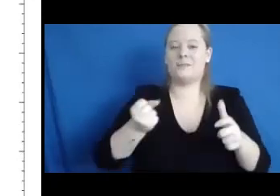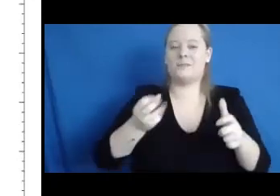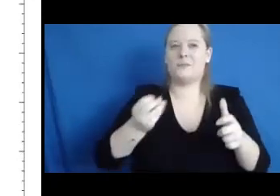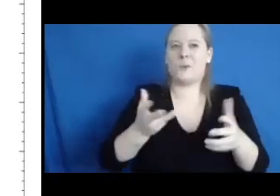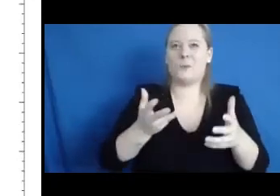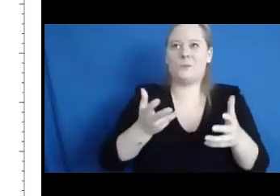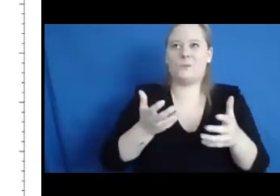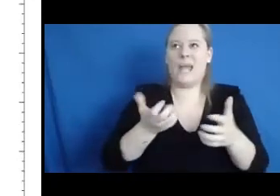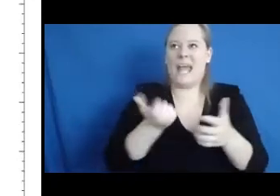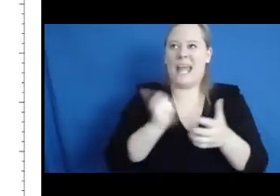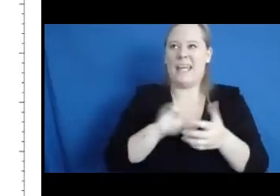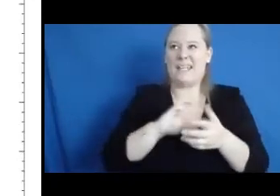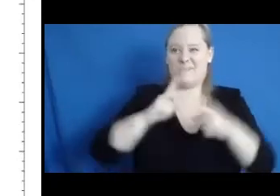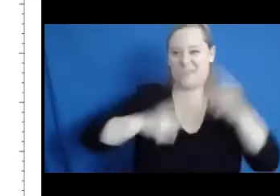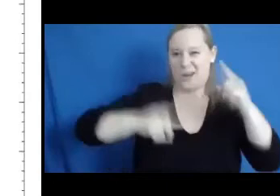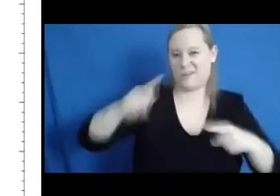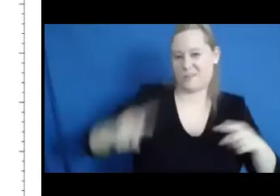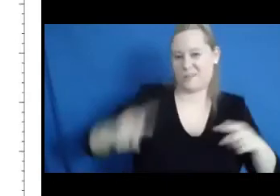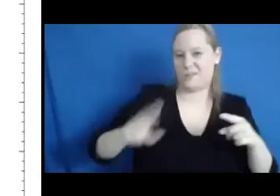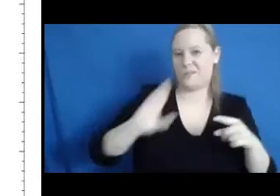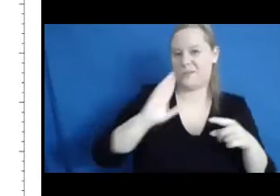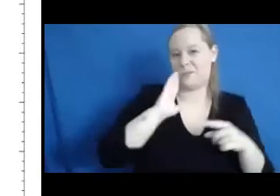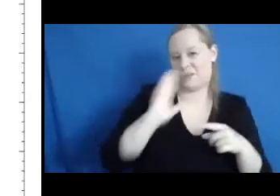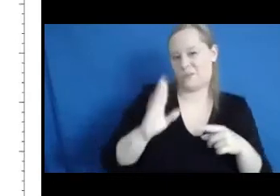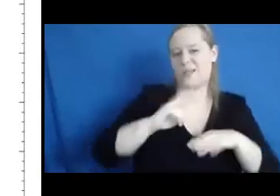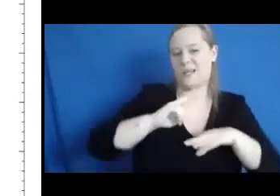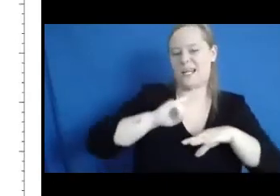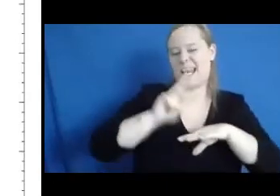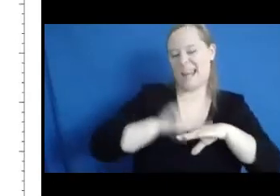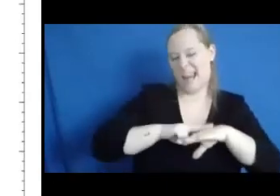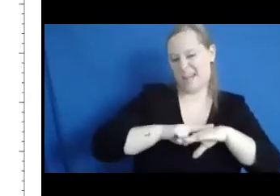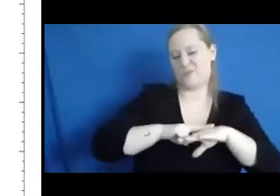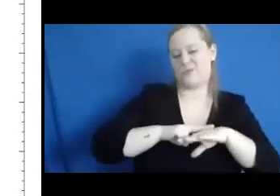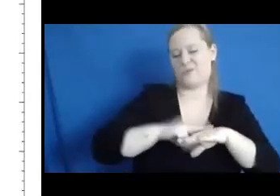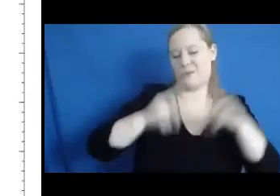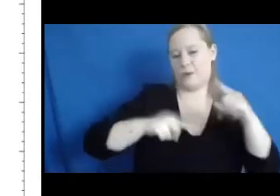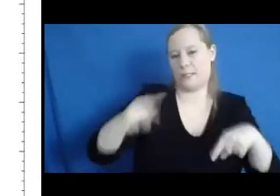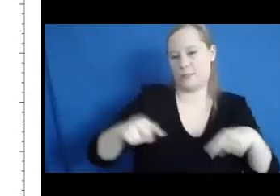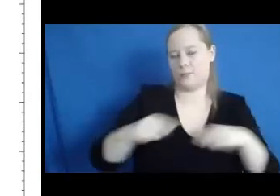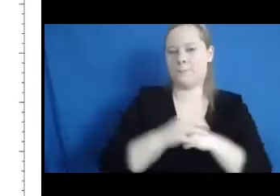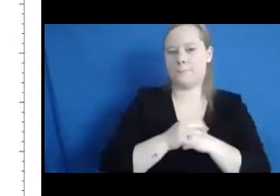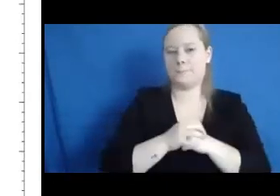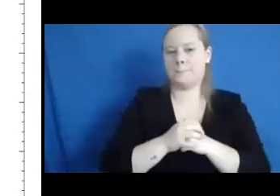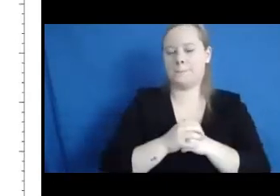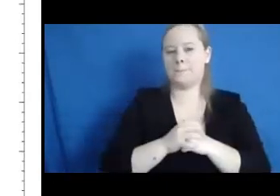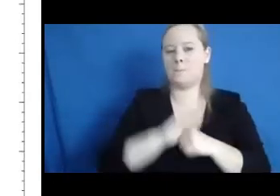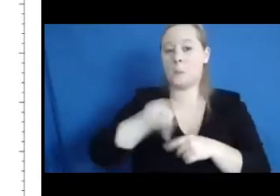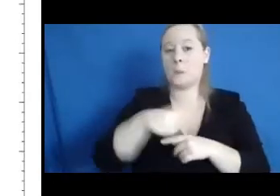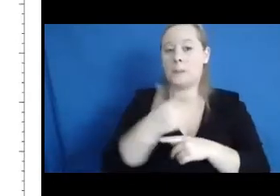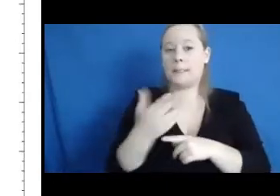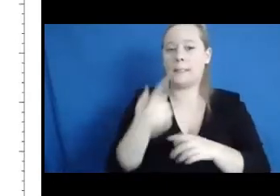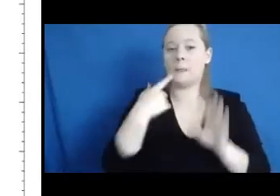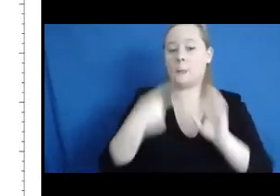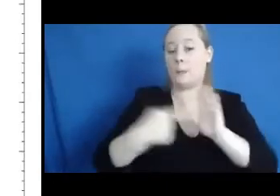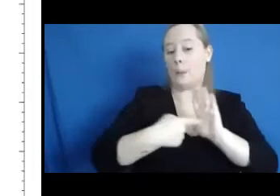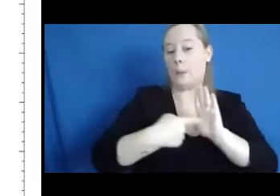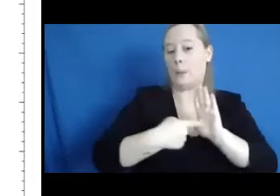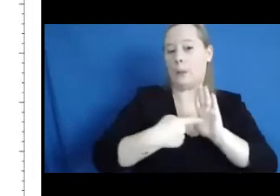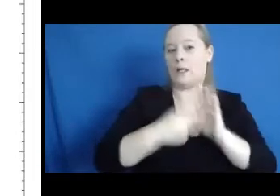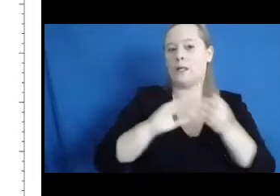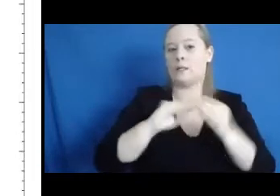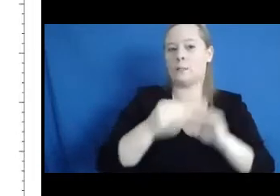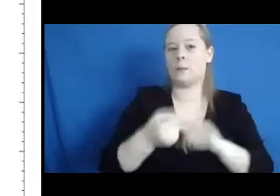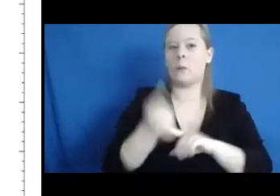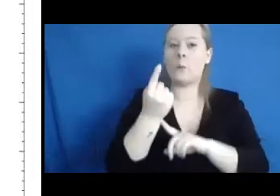would probably be some sort of natural variation in the watershed. The only thing to point out is that in core number 1, all the way on the